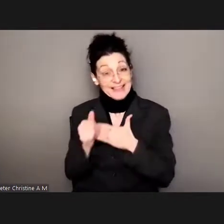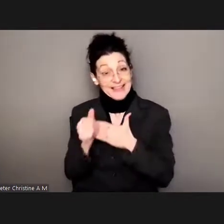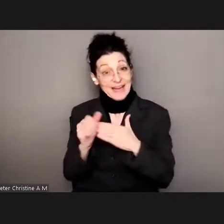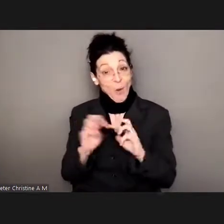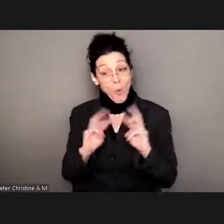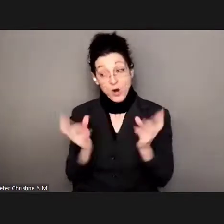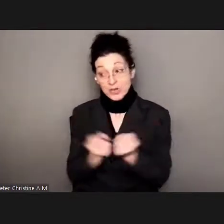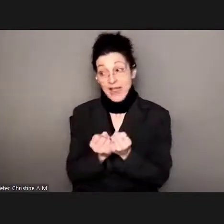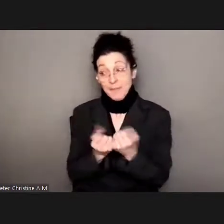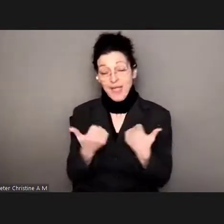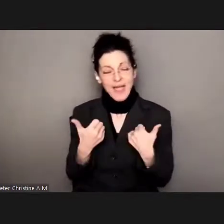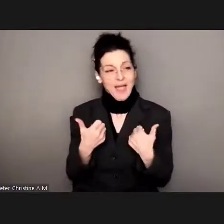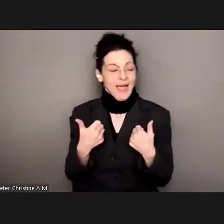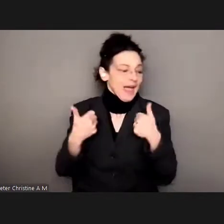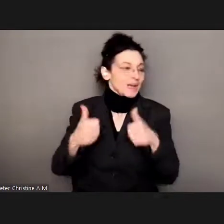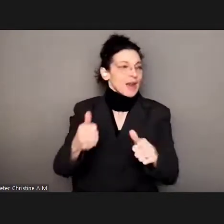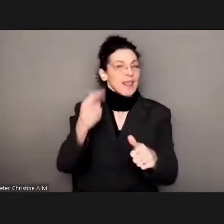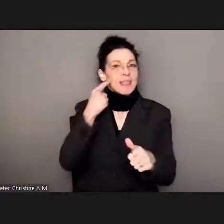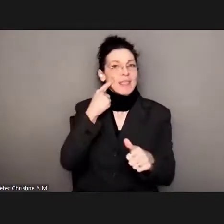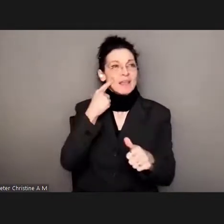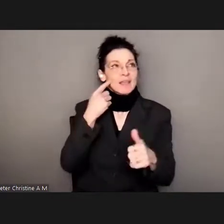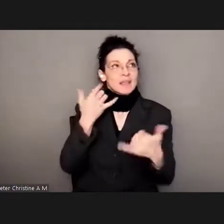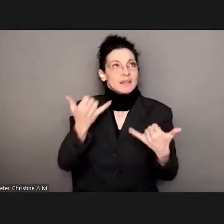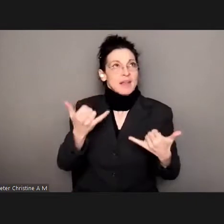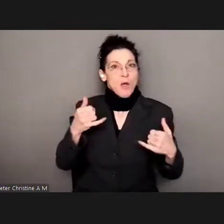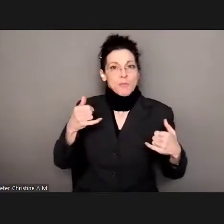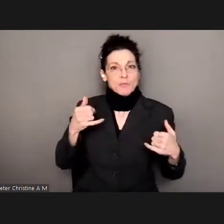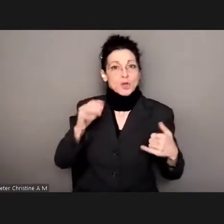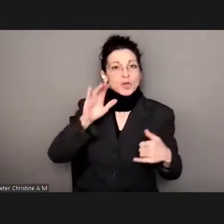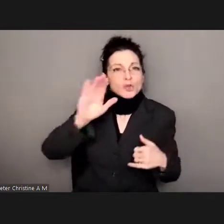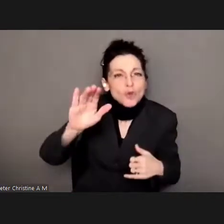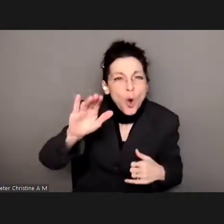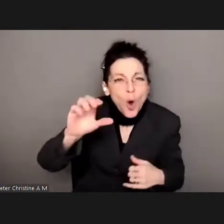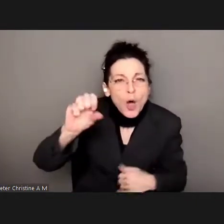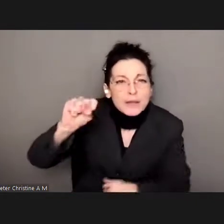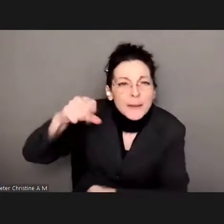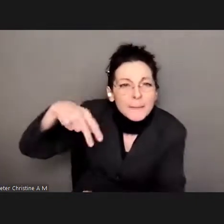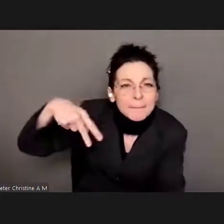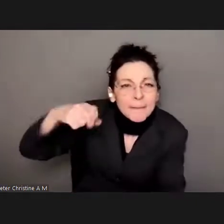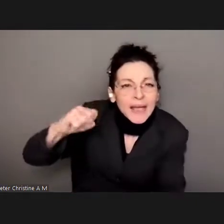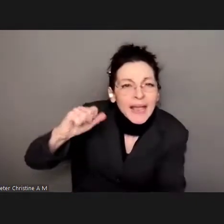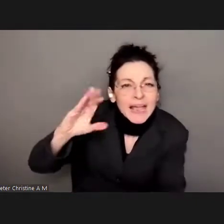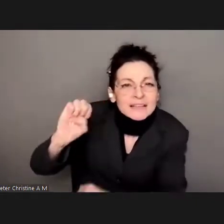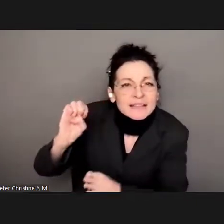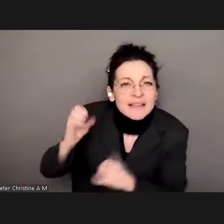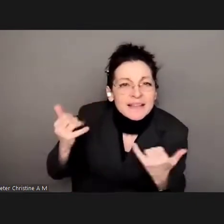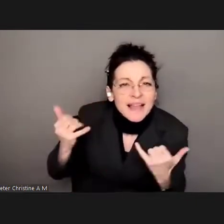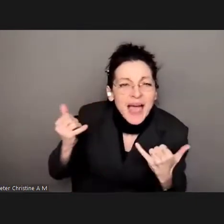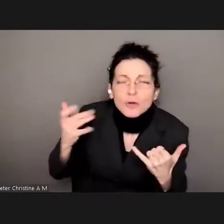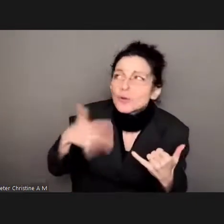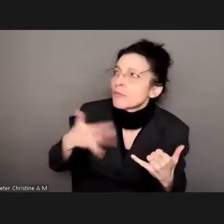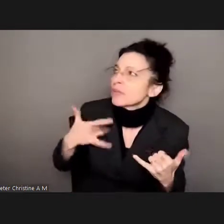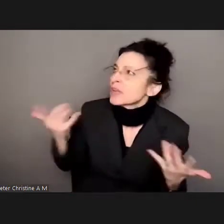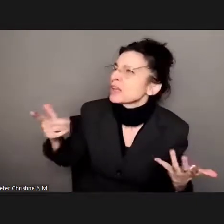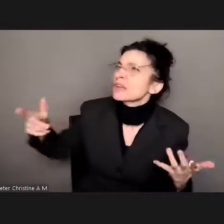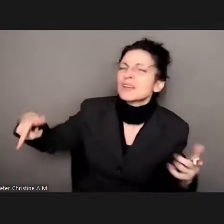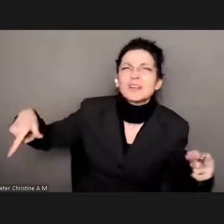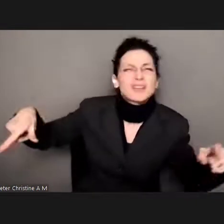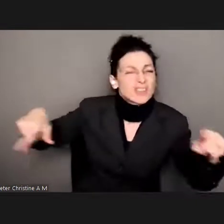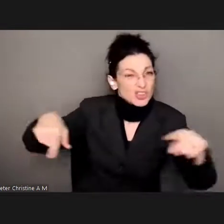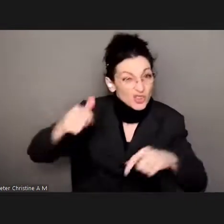the space you're in is as accessible as you want it to be. And if it's not, is there any minor adjustment you might be able to